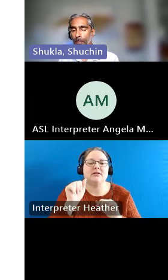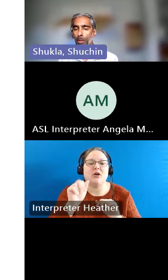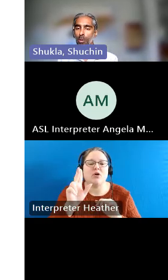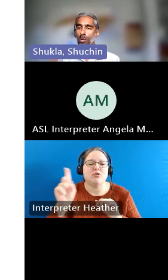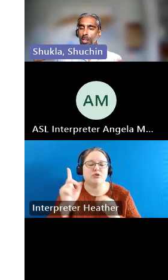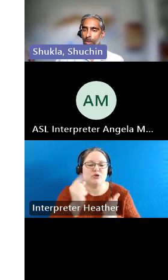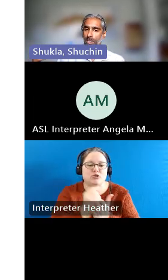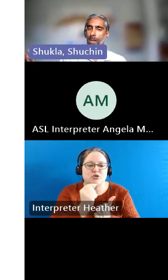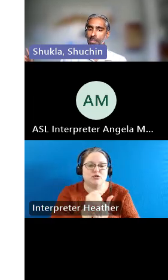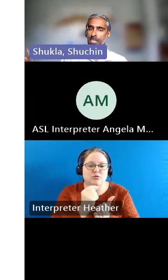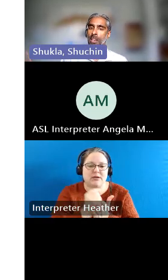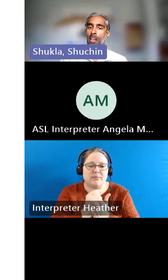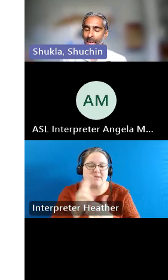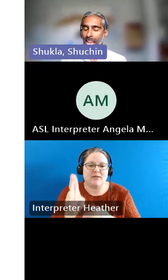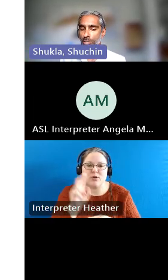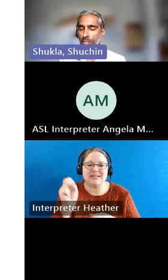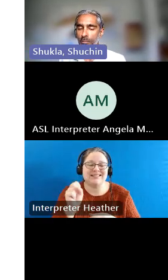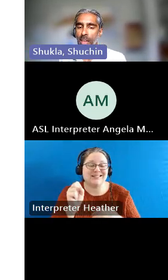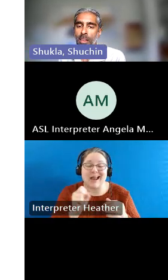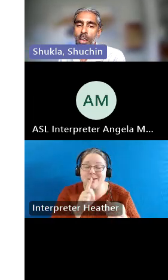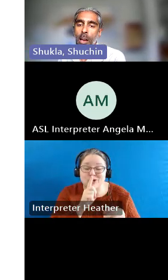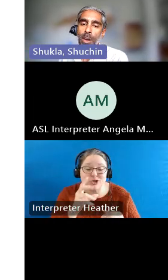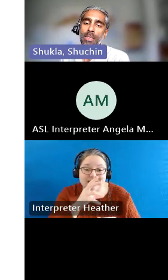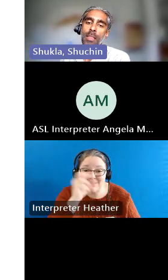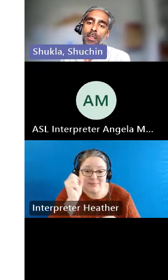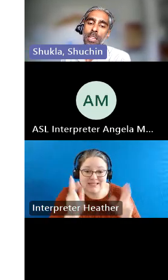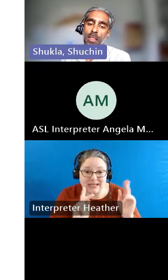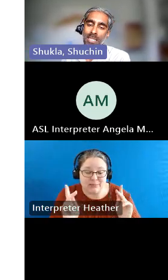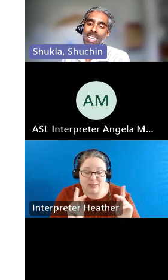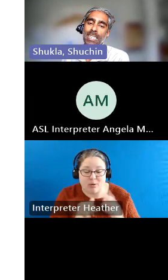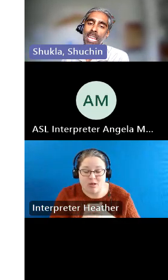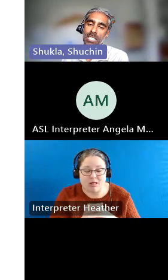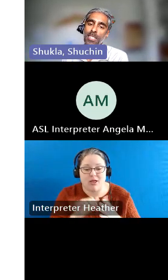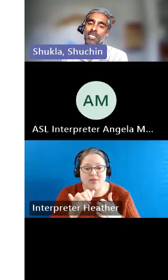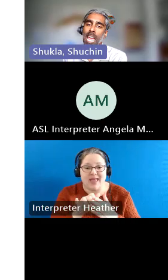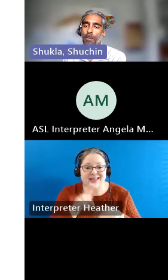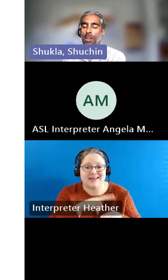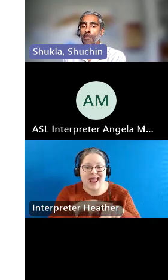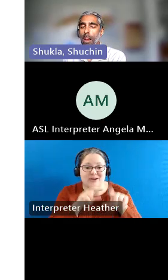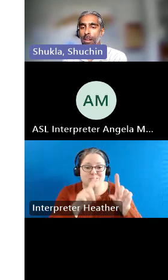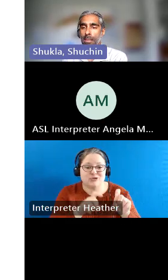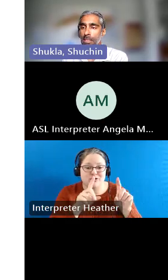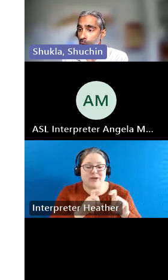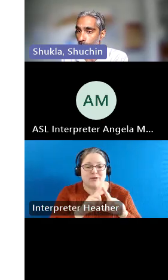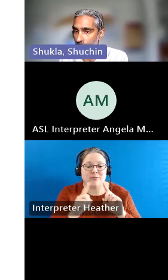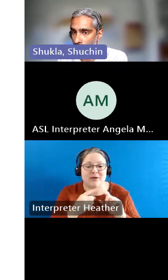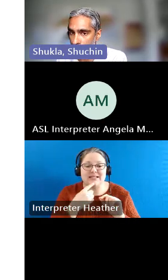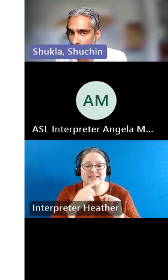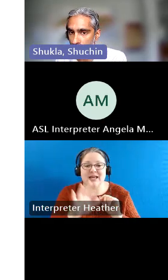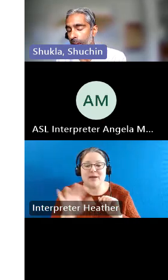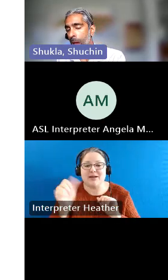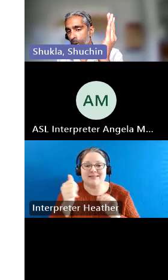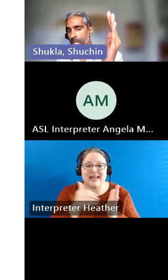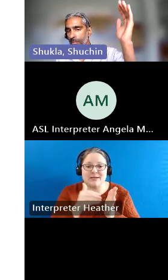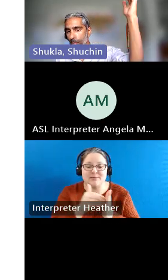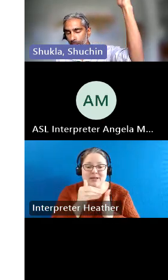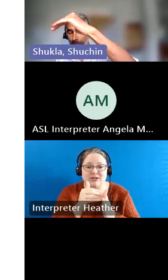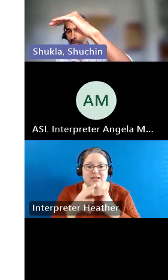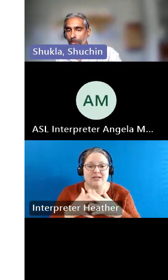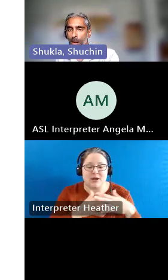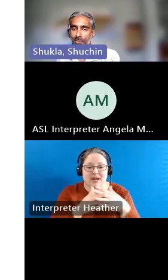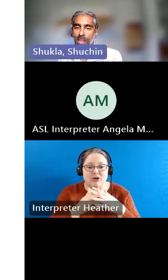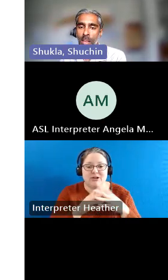missing a whole lot of people who couldn't participate in this national survey, but the CDC estimates 10 million Americans in 2022, and it got